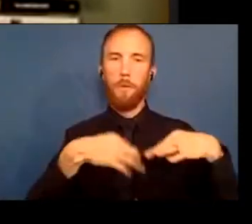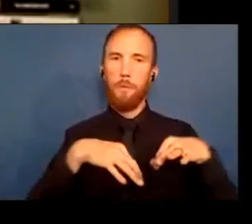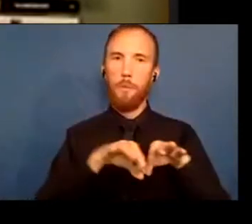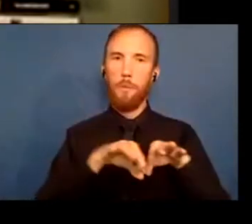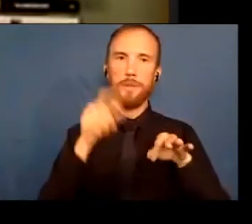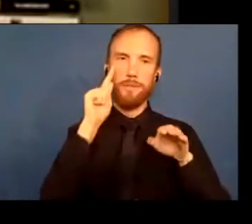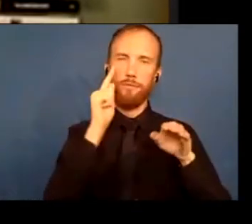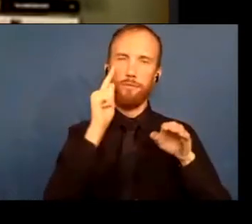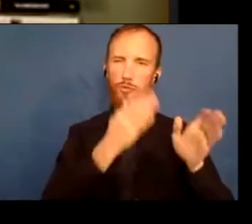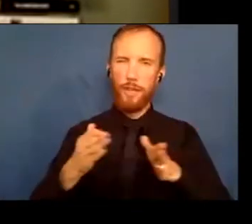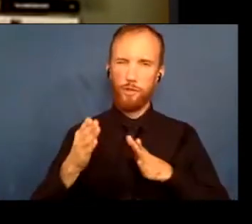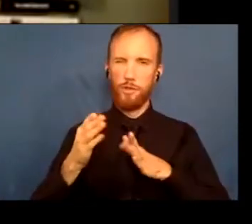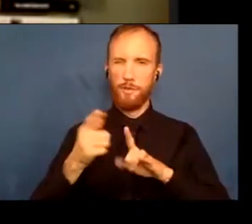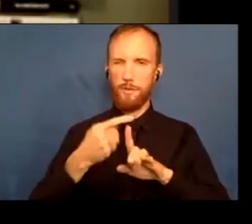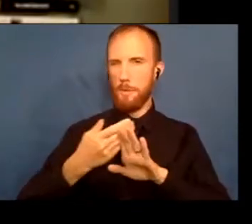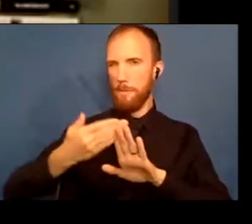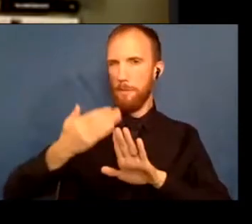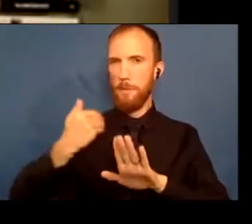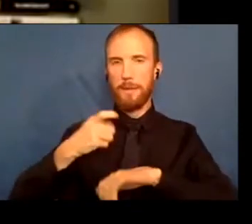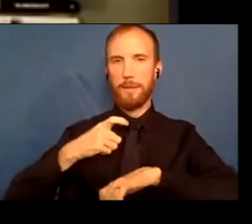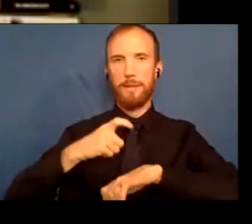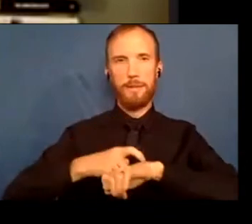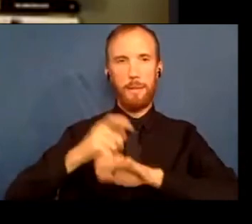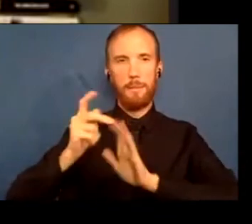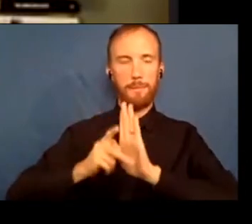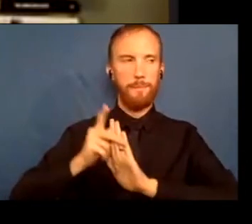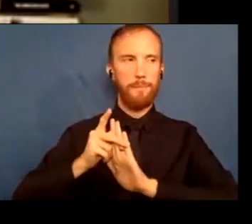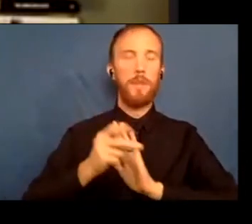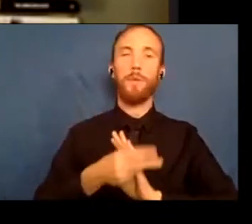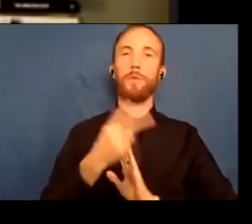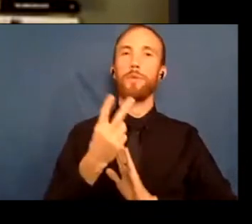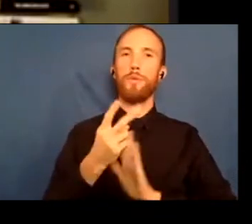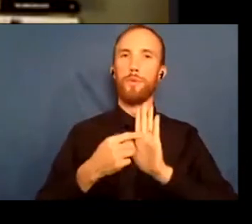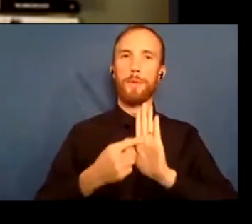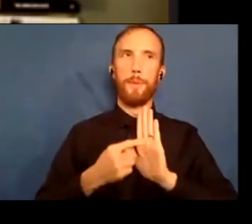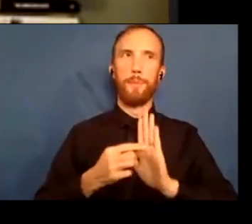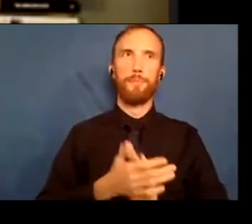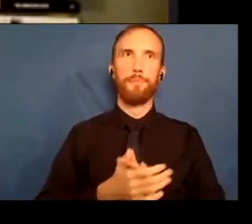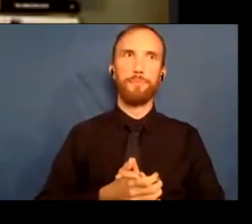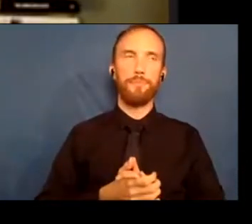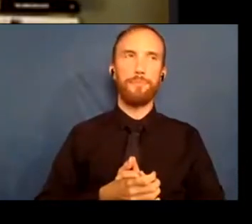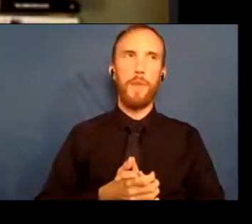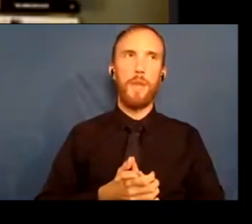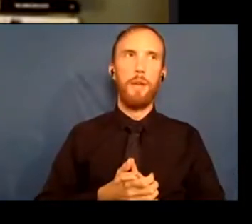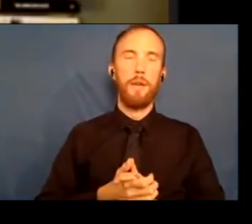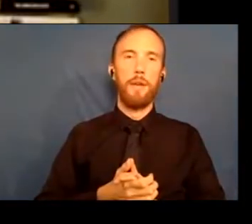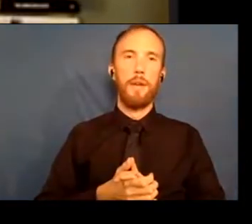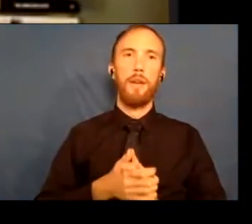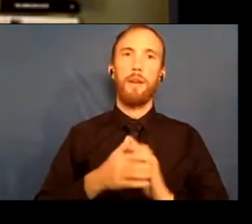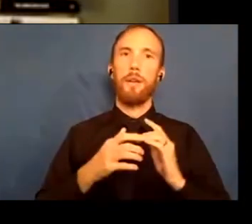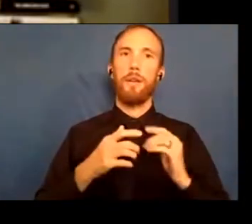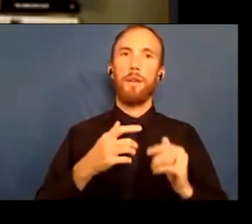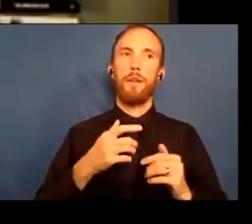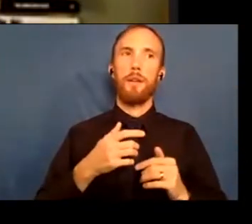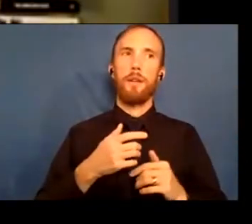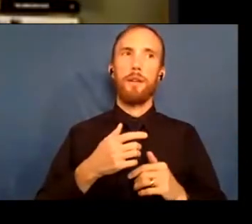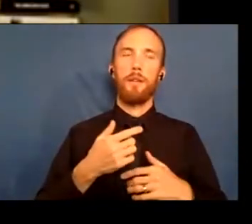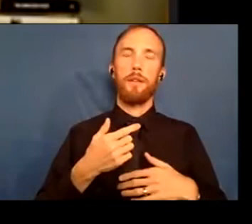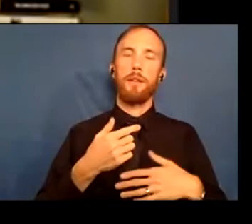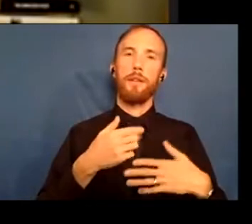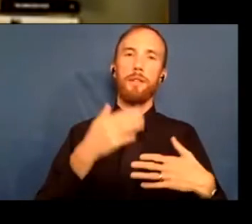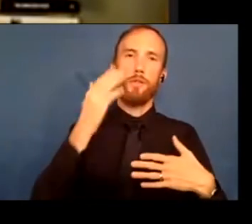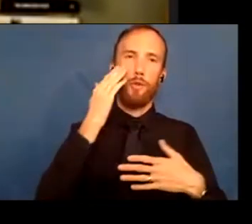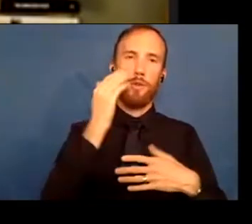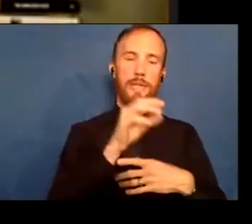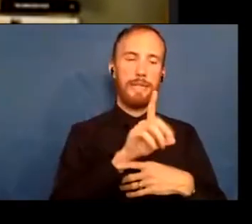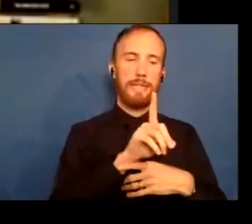previous era. I'll give you two quick examples. As a result of what we call the disarticulation